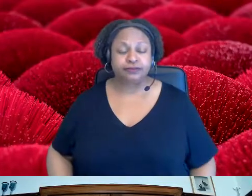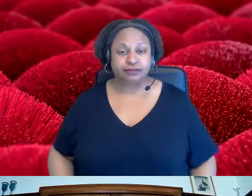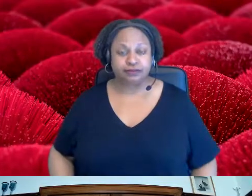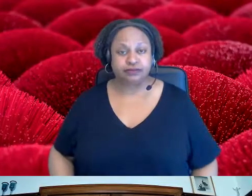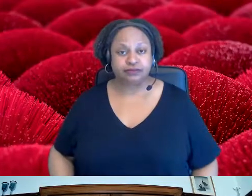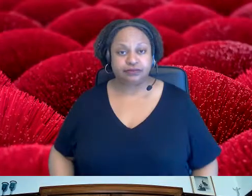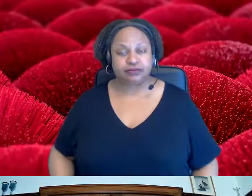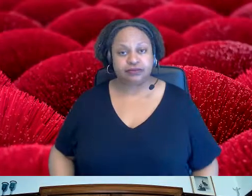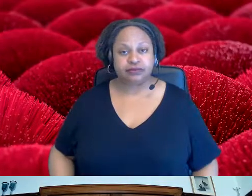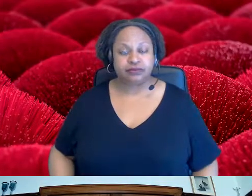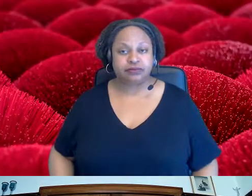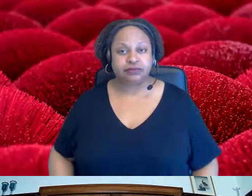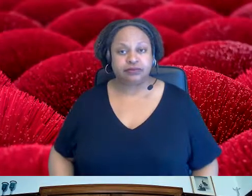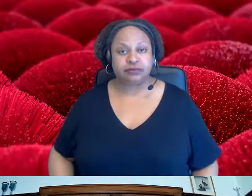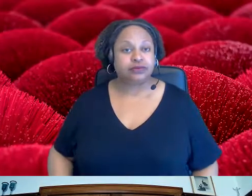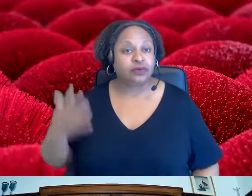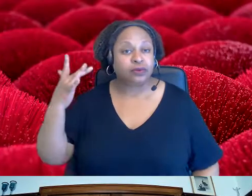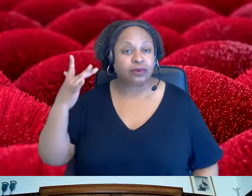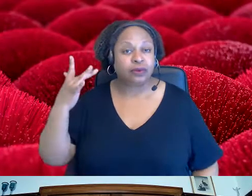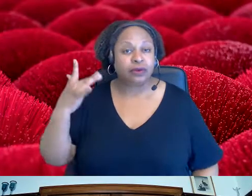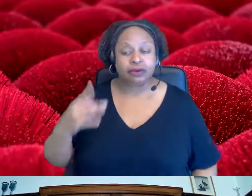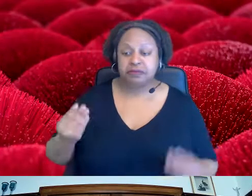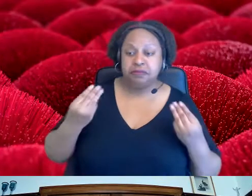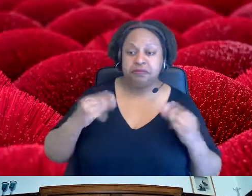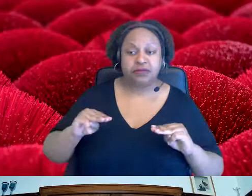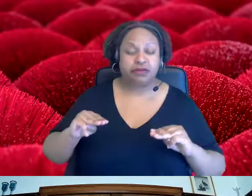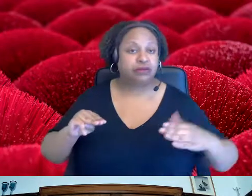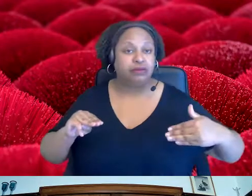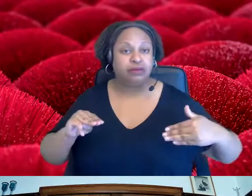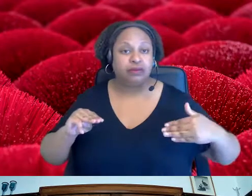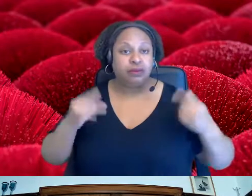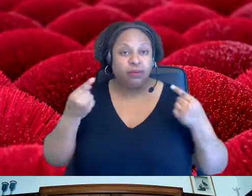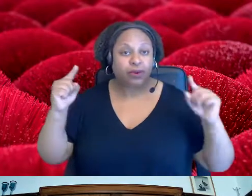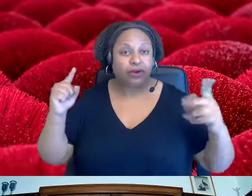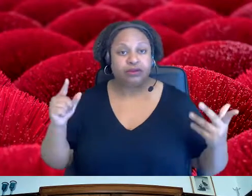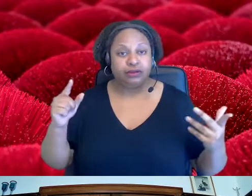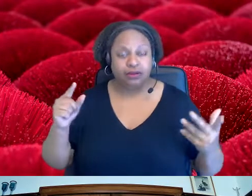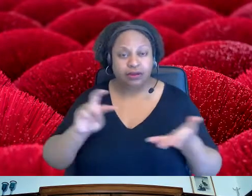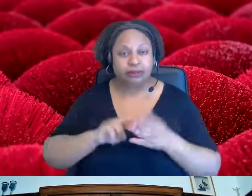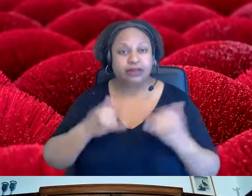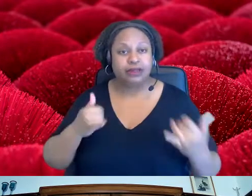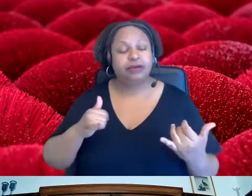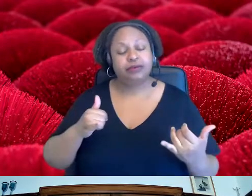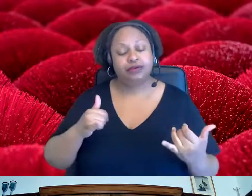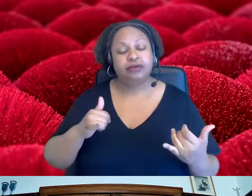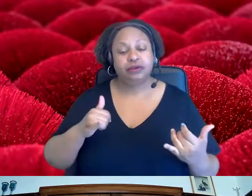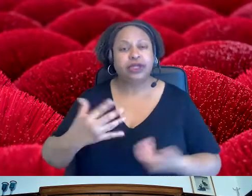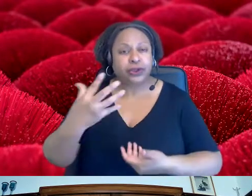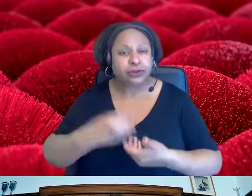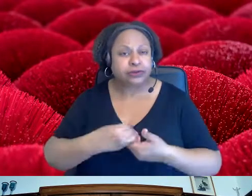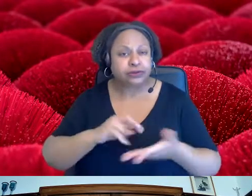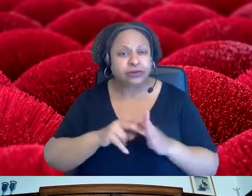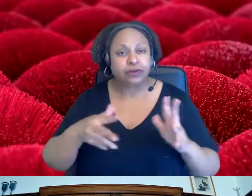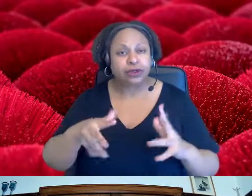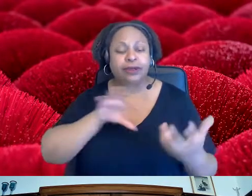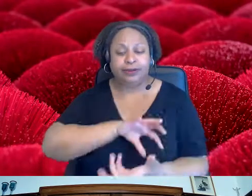Because their methodologies aren't working. So it's a whole reset and a redefinition of what inclusiveness is and redefinition of